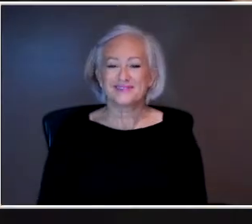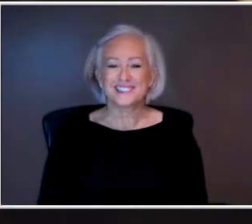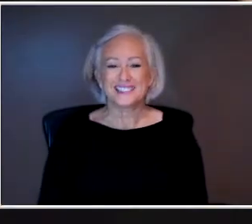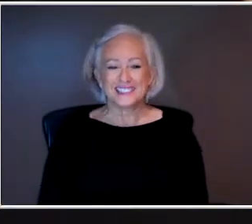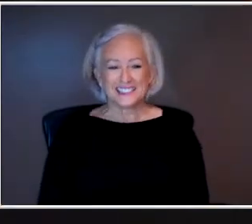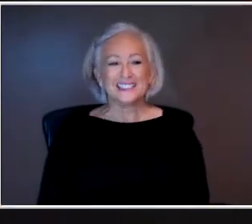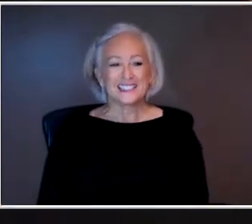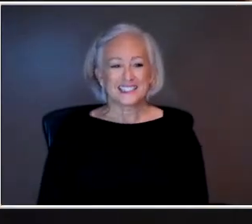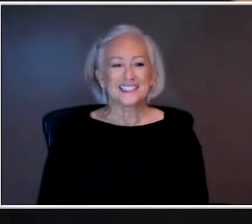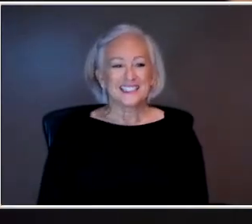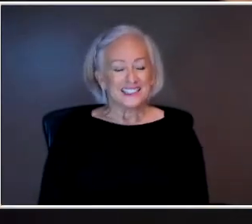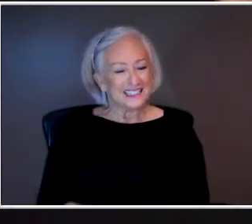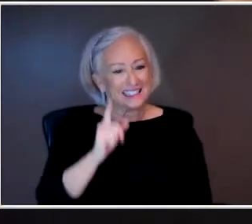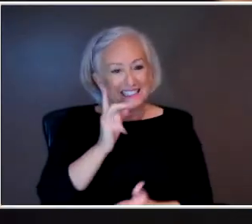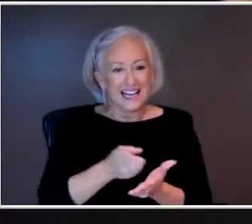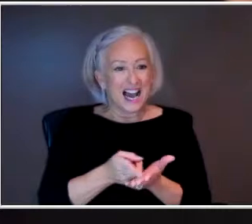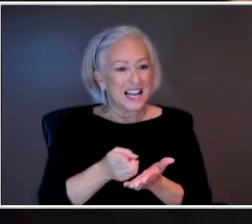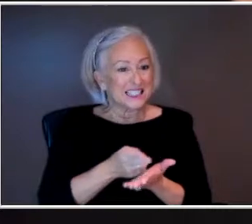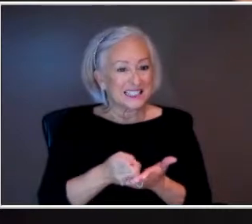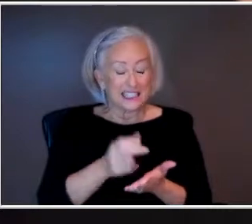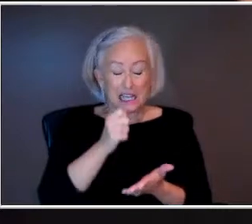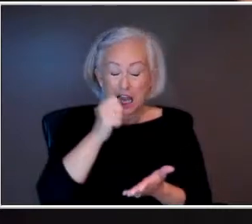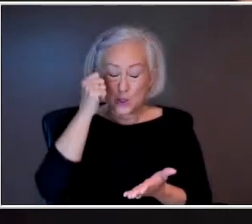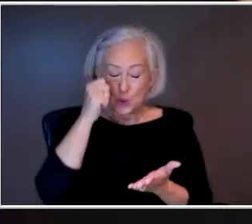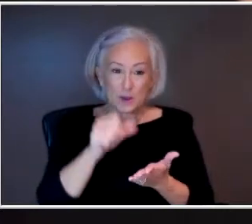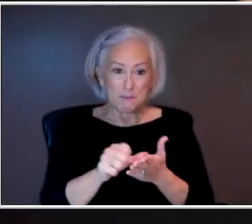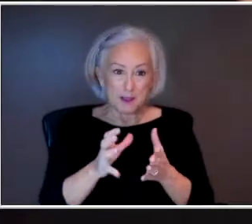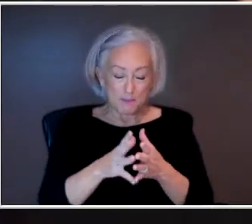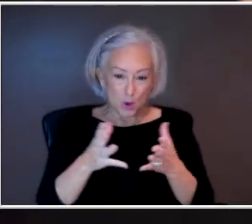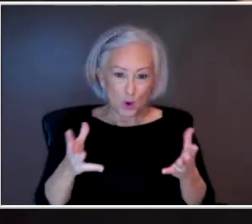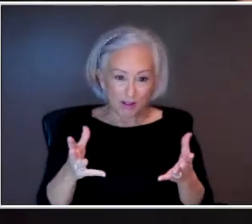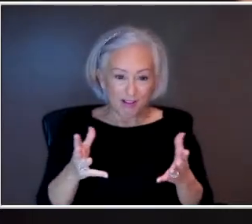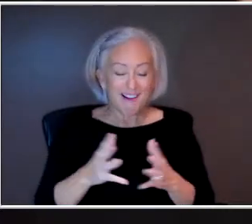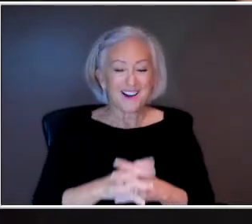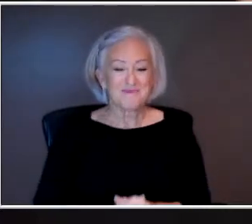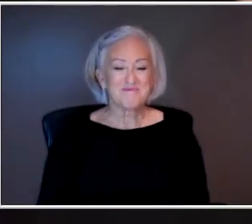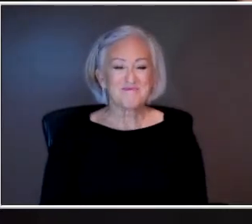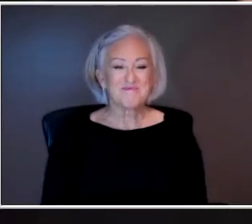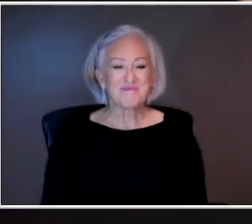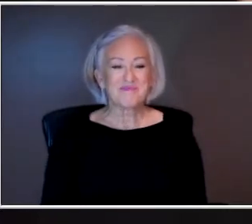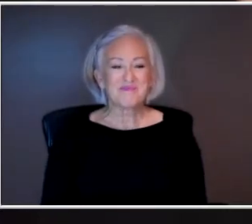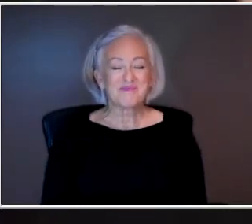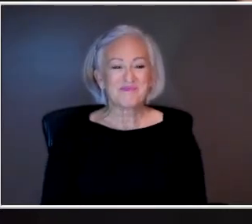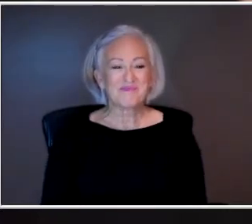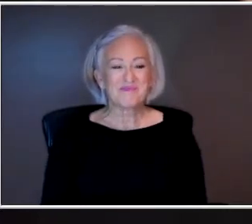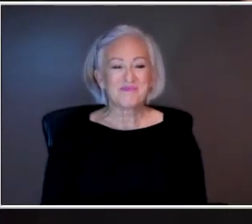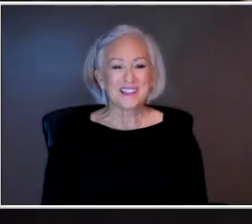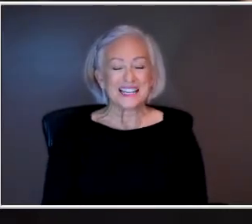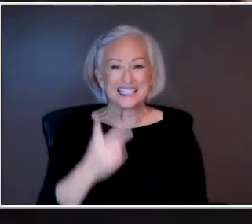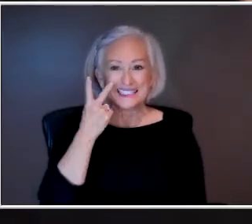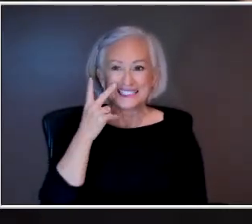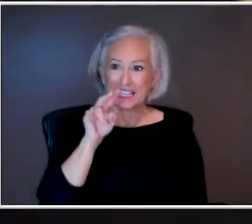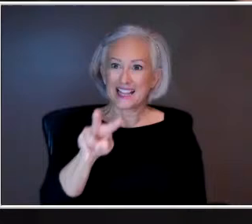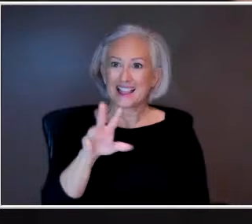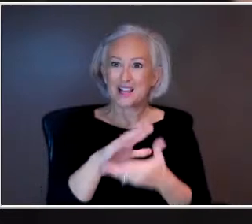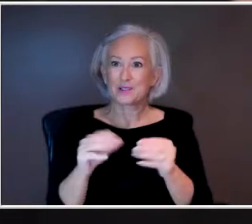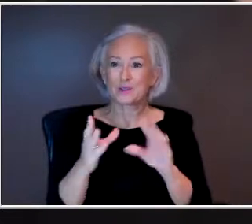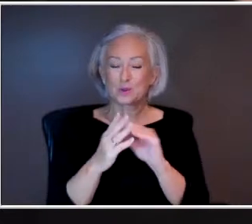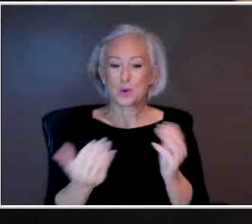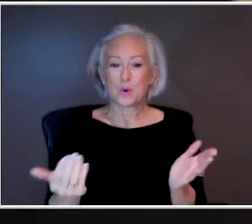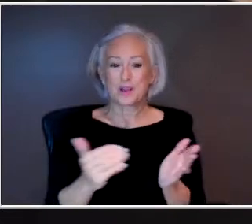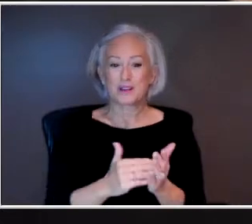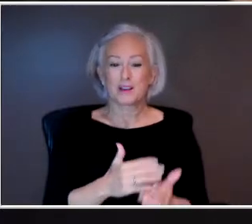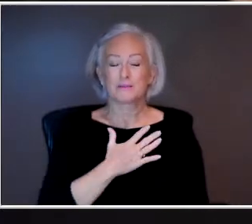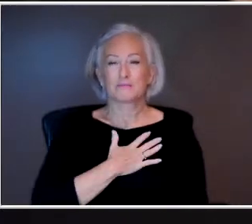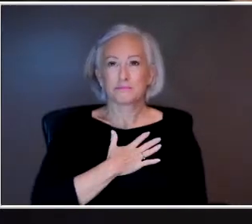Yeah, to be honest with you, I don't remember much of it, but just seeing it again is making me emotional as well. And just